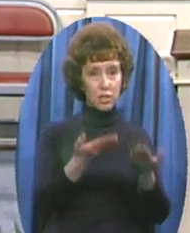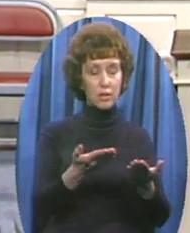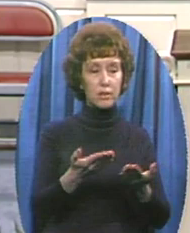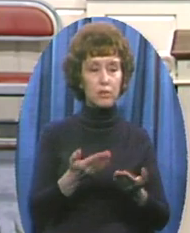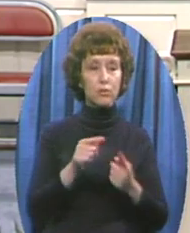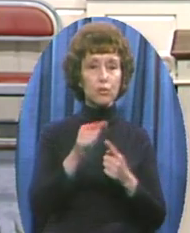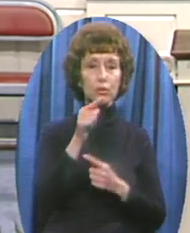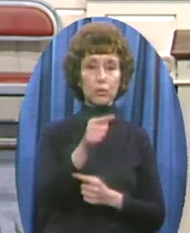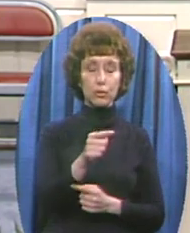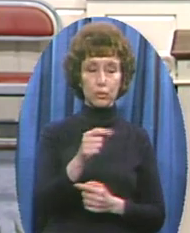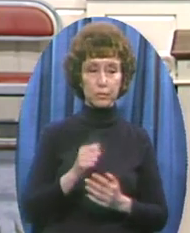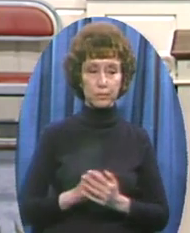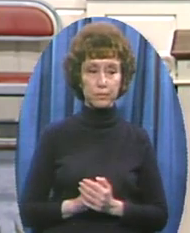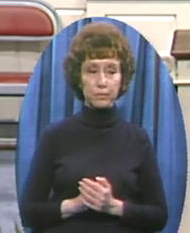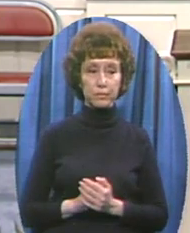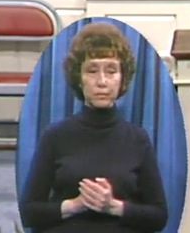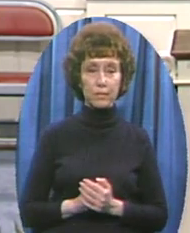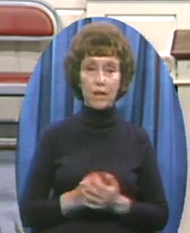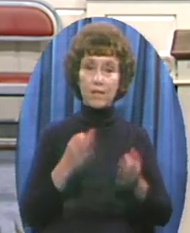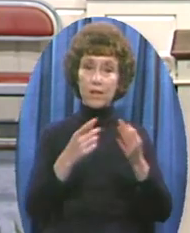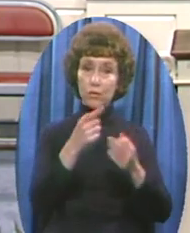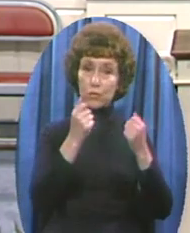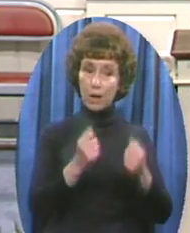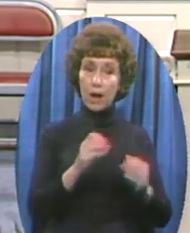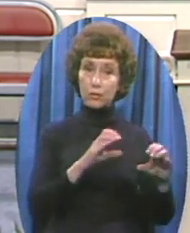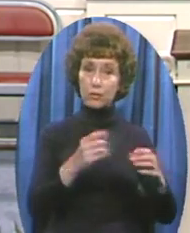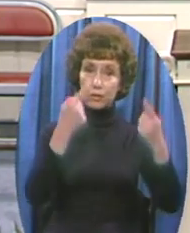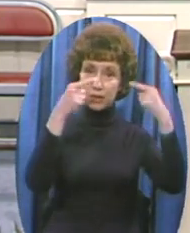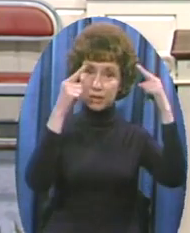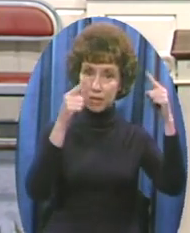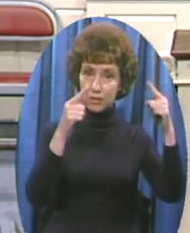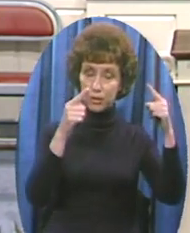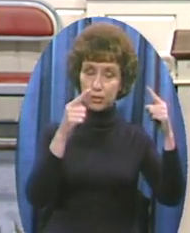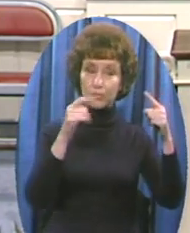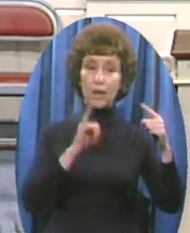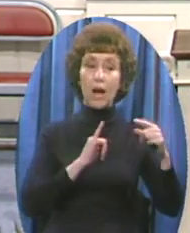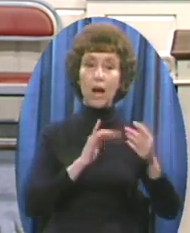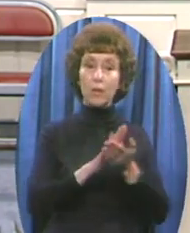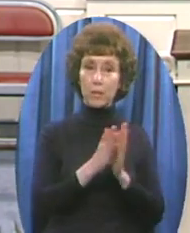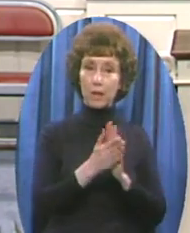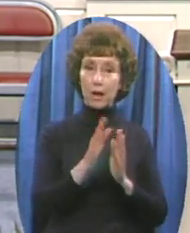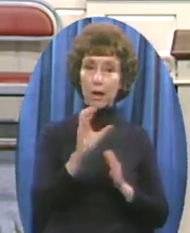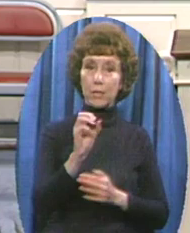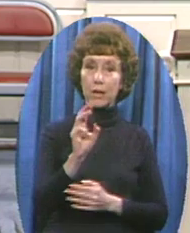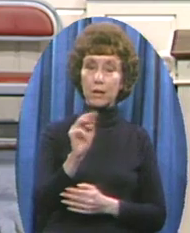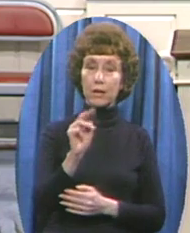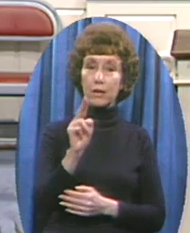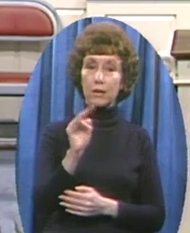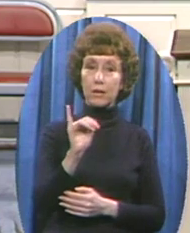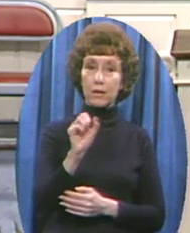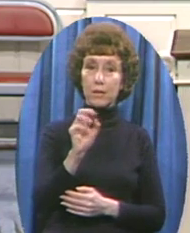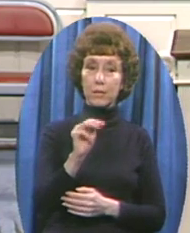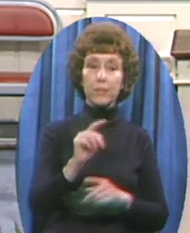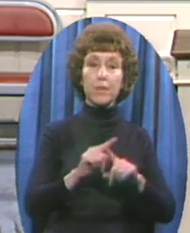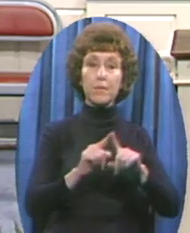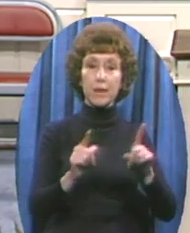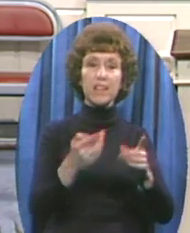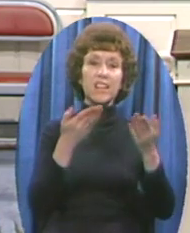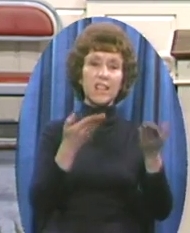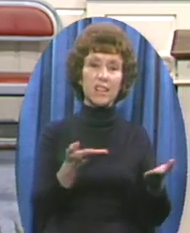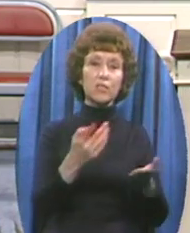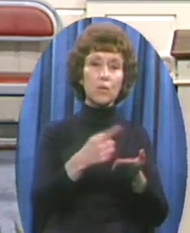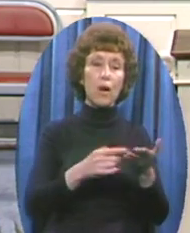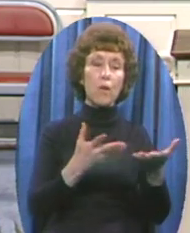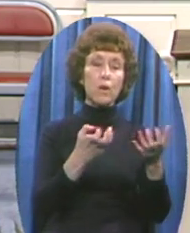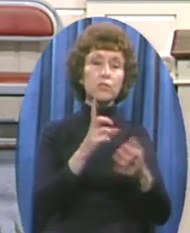successfully, I'll become a Marxist. And it's this. I want you to convince the Politburo, Mr. Brezhnev,